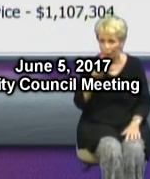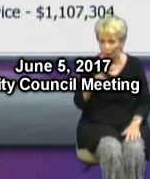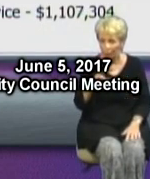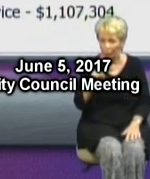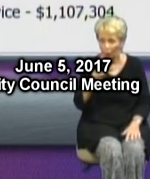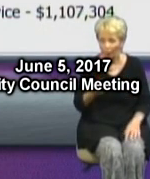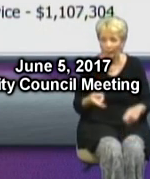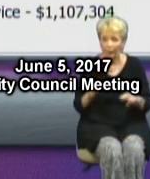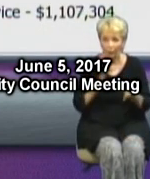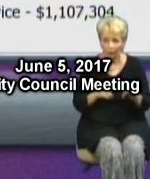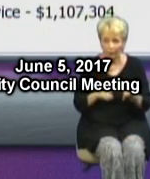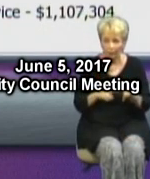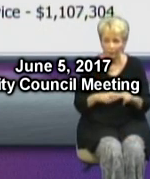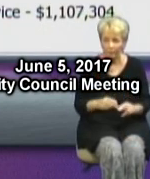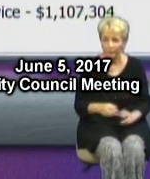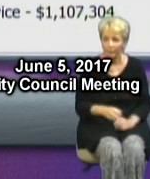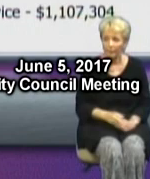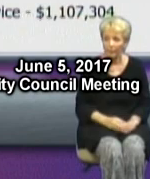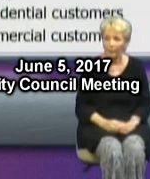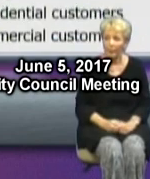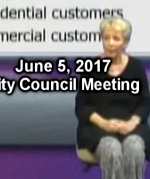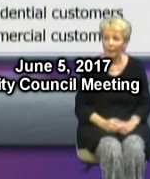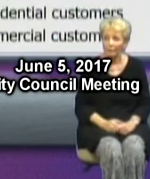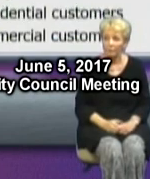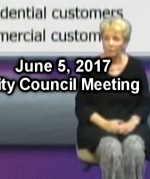increase that is being proposed.